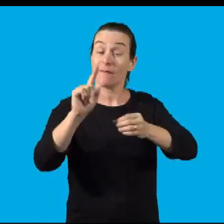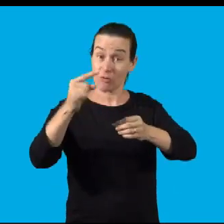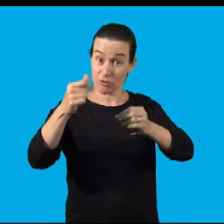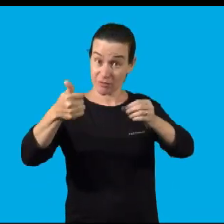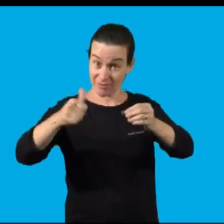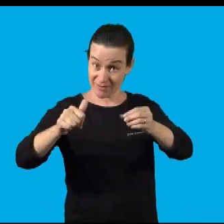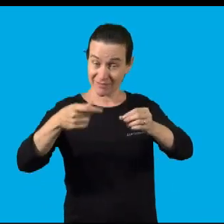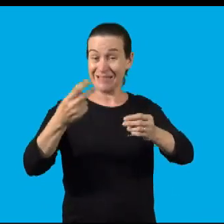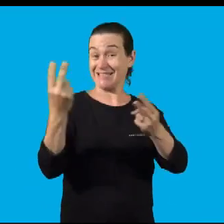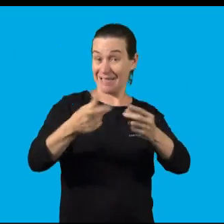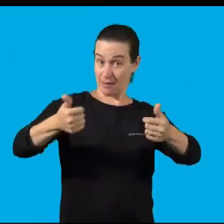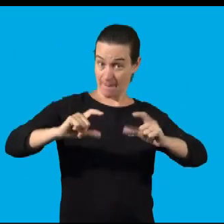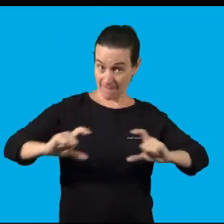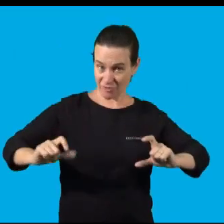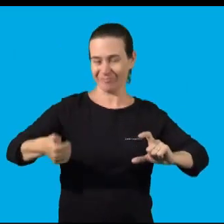paragraph.